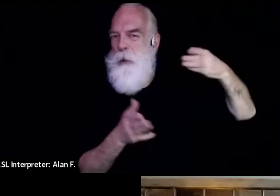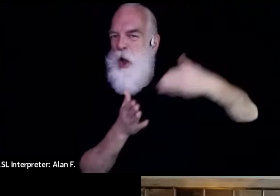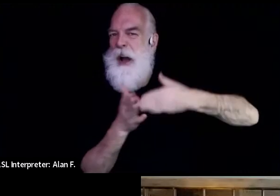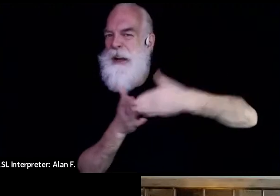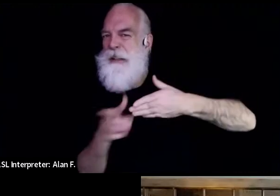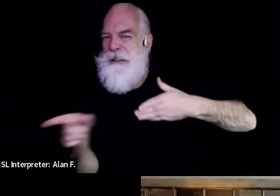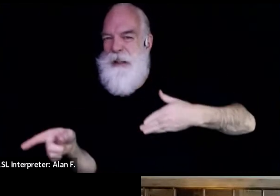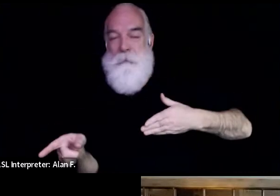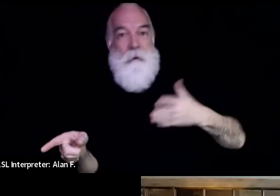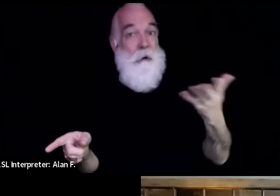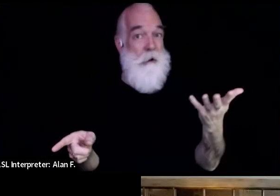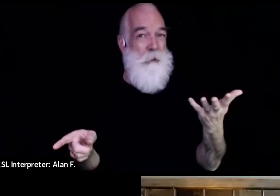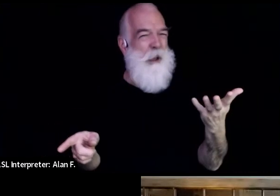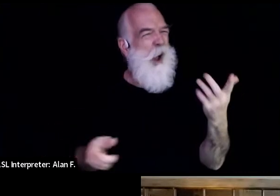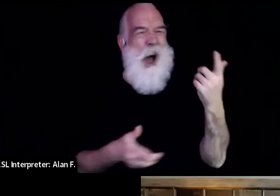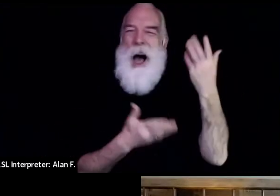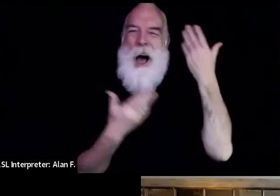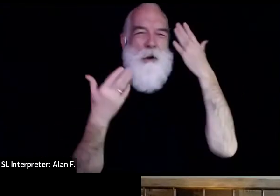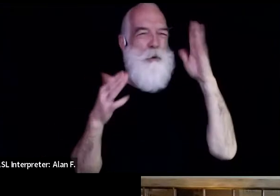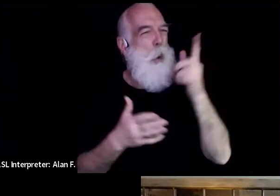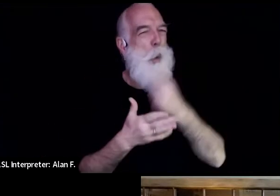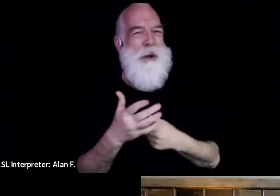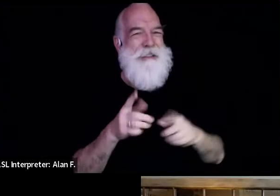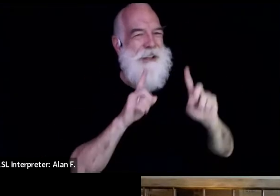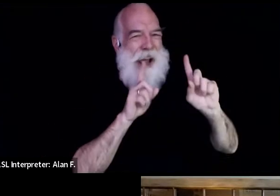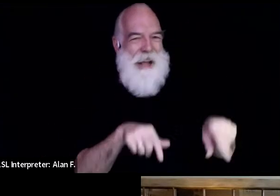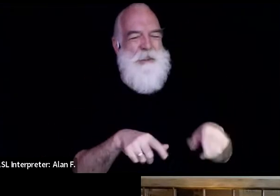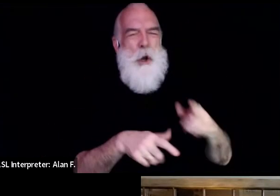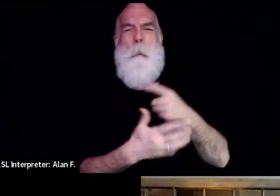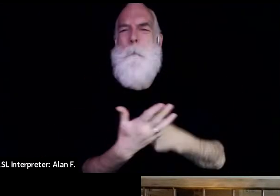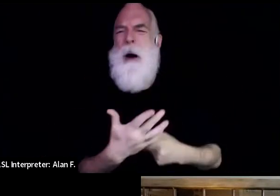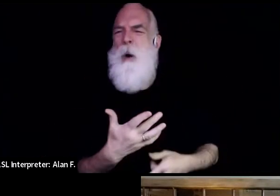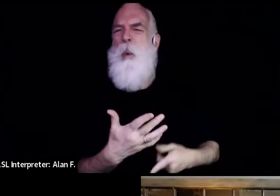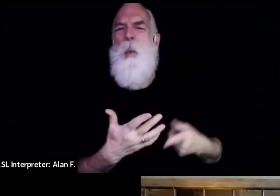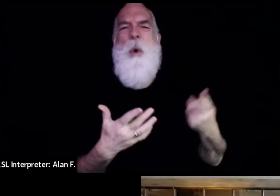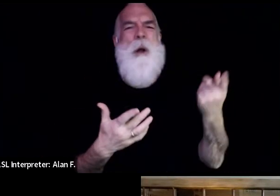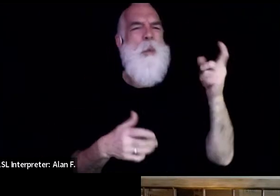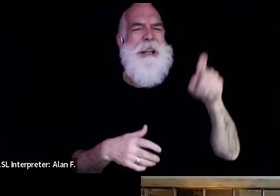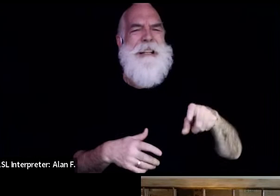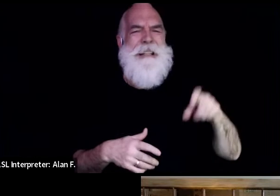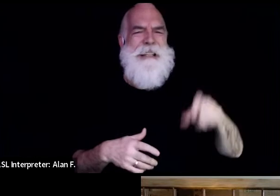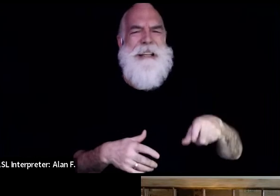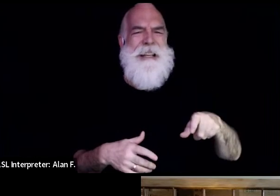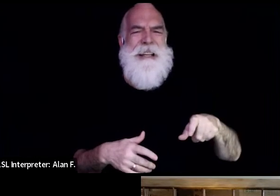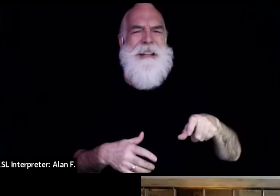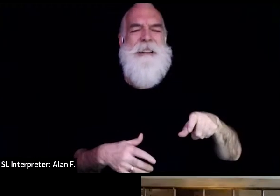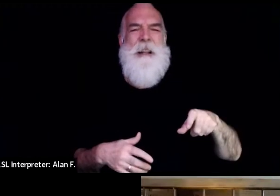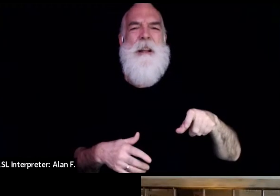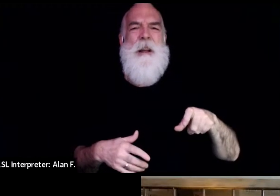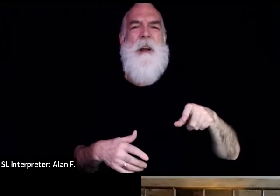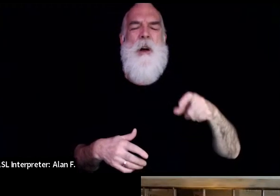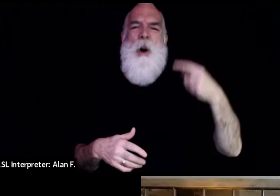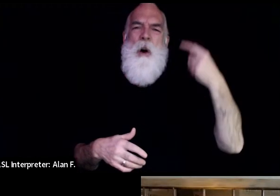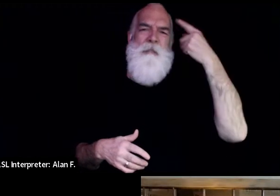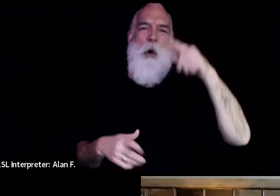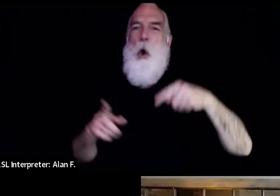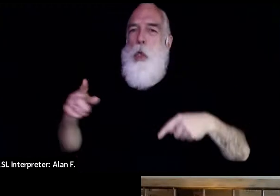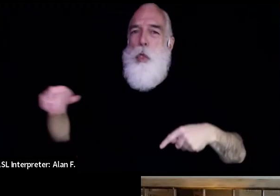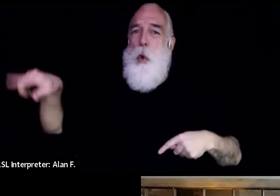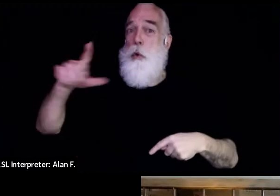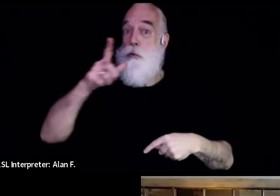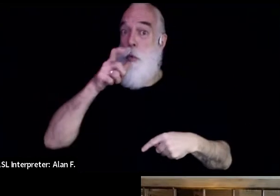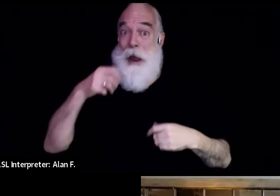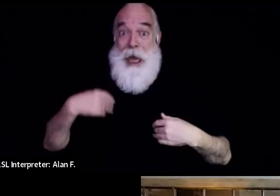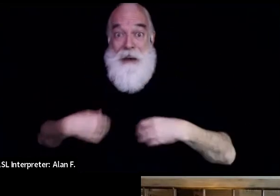answer, but what will it take for the forces advocating for criminal justice reform to regain